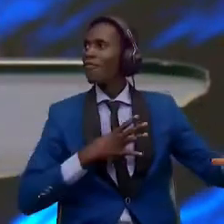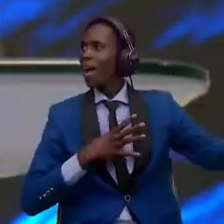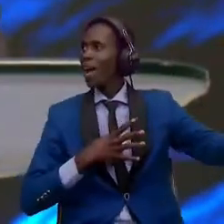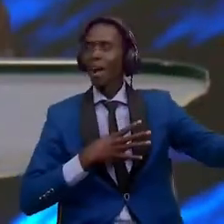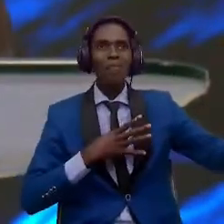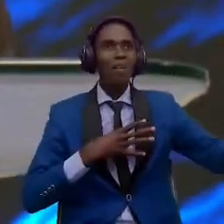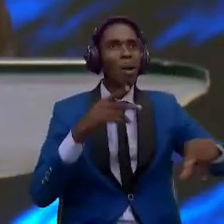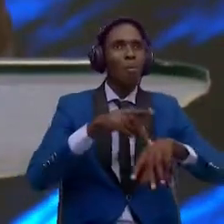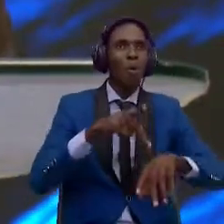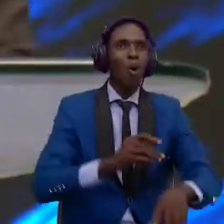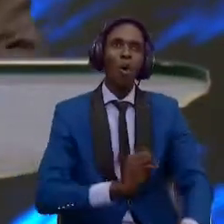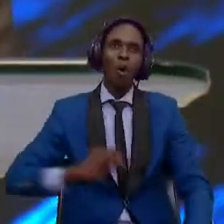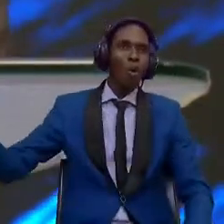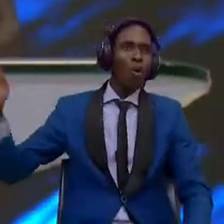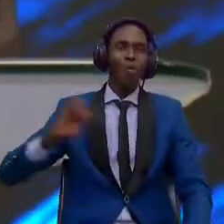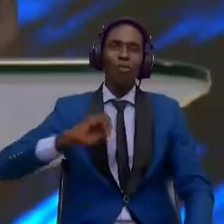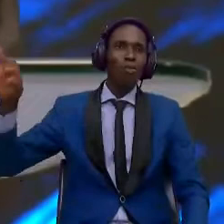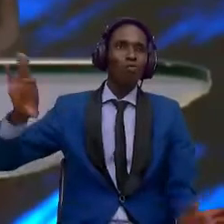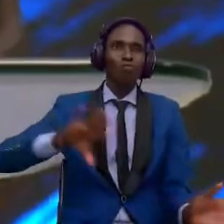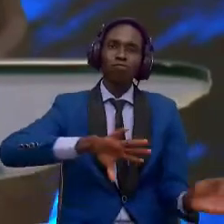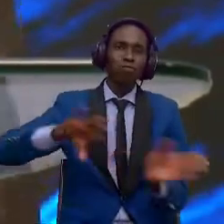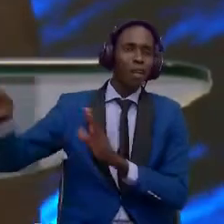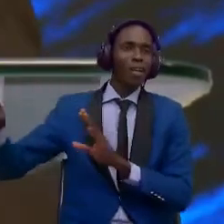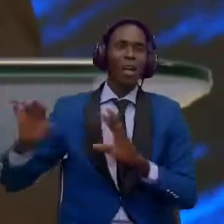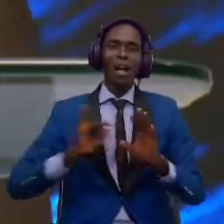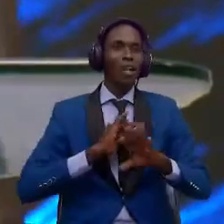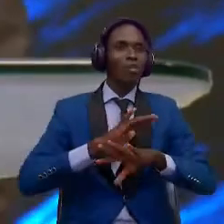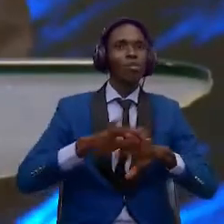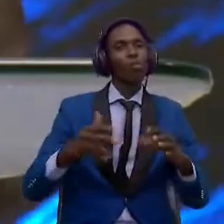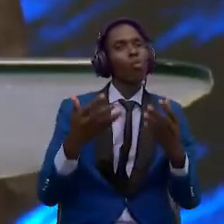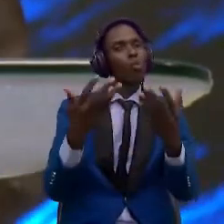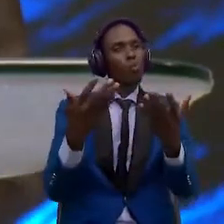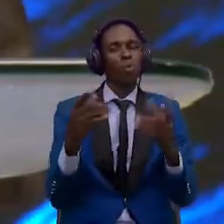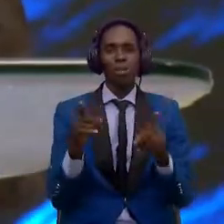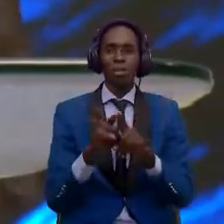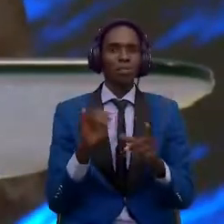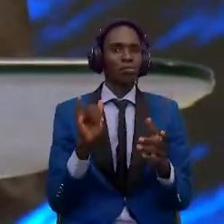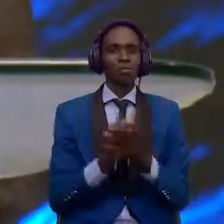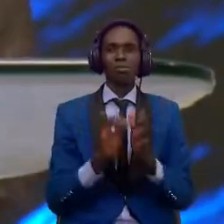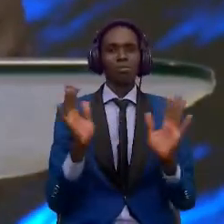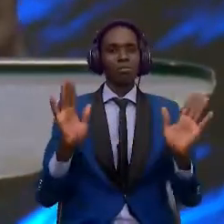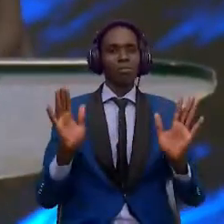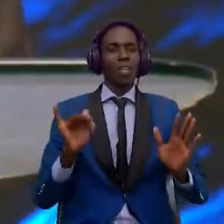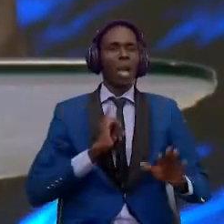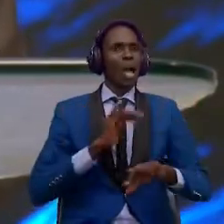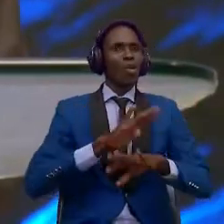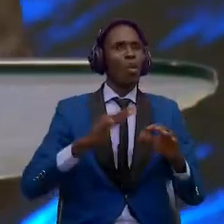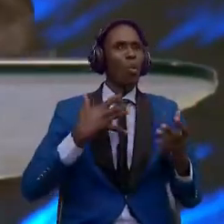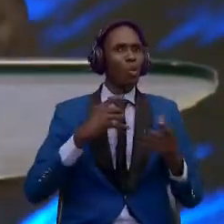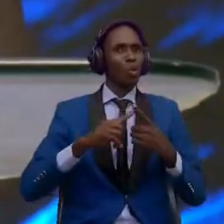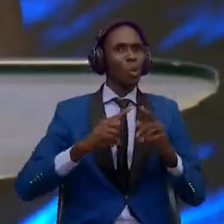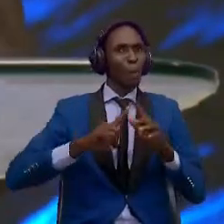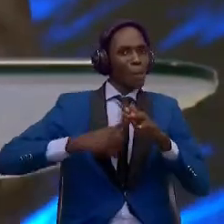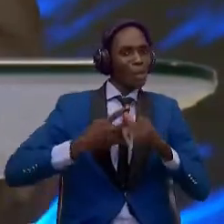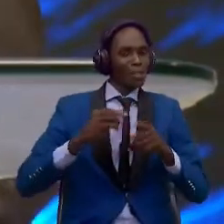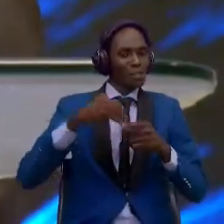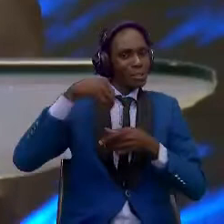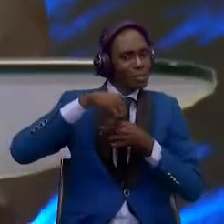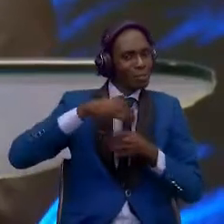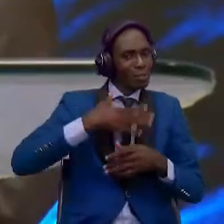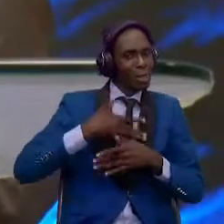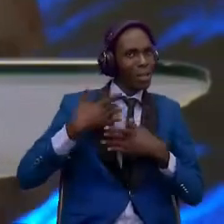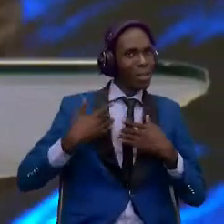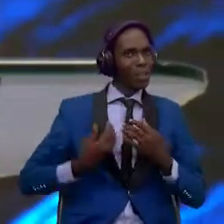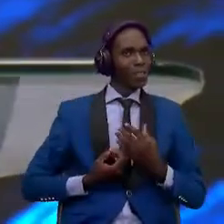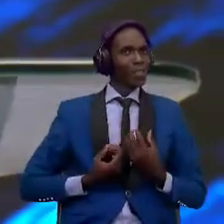I cannot hide my gift. When I come in there, I will speak like I normally speak. I'll be forceful. They'll be compelled to